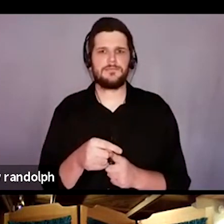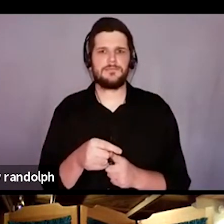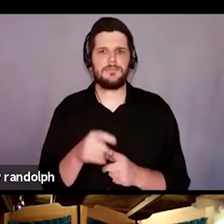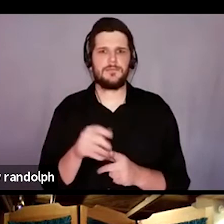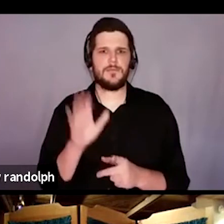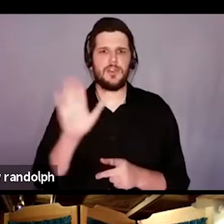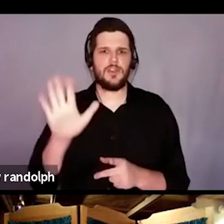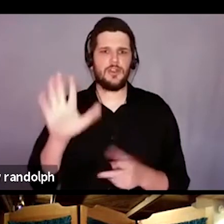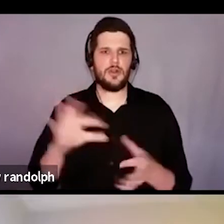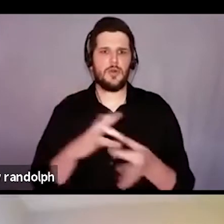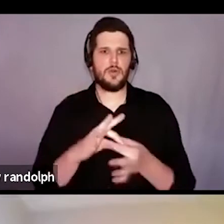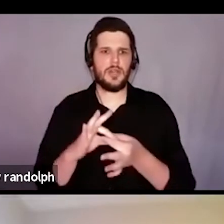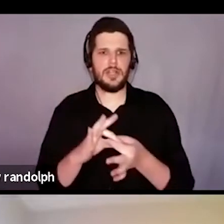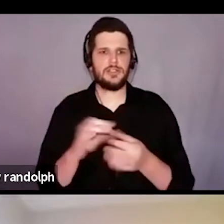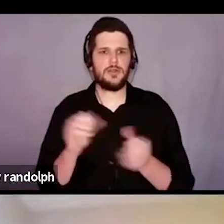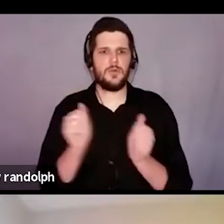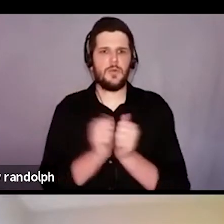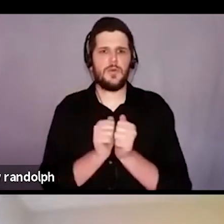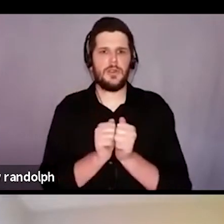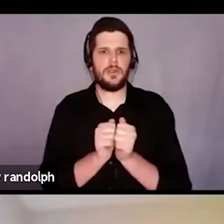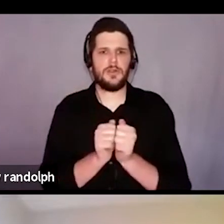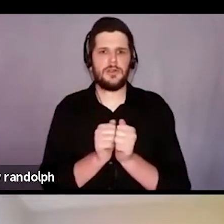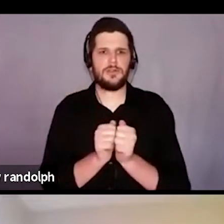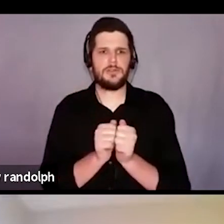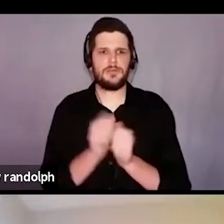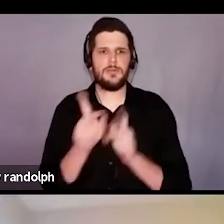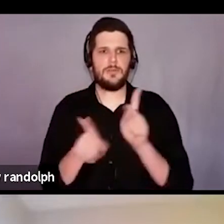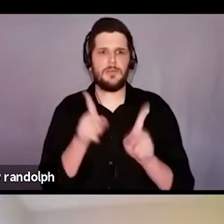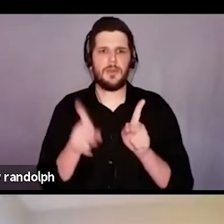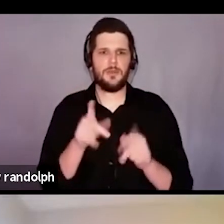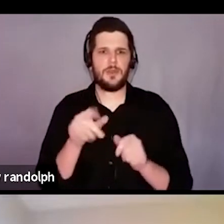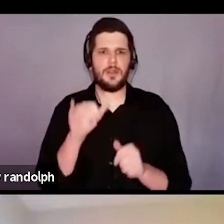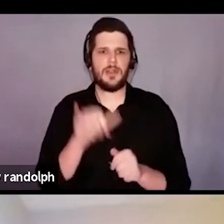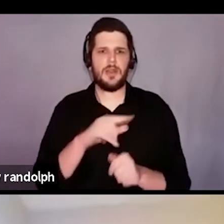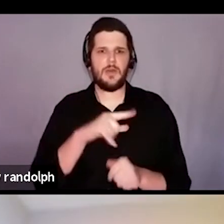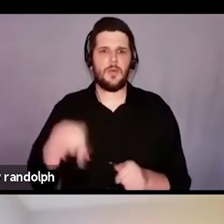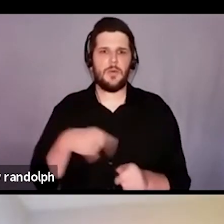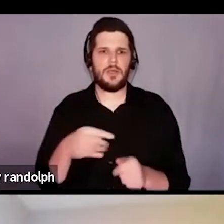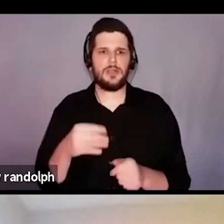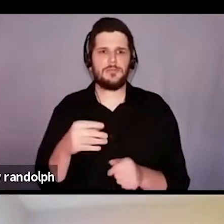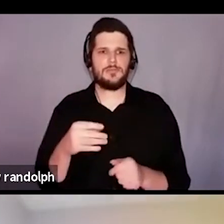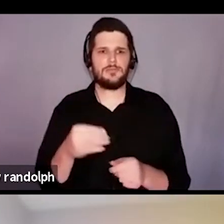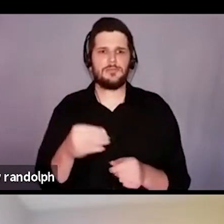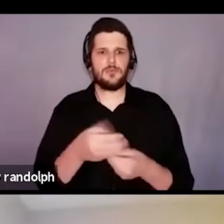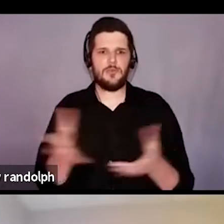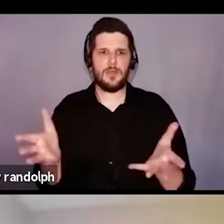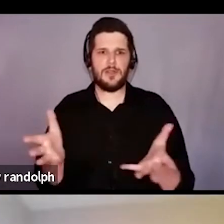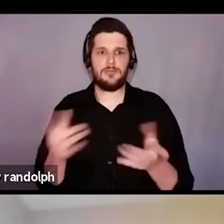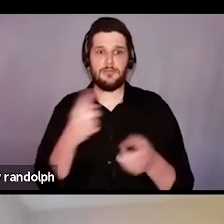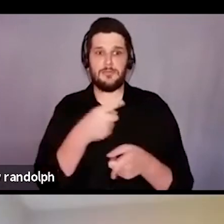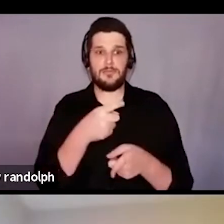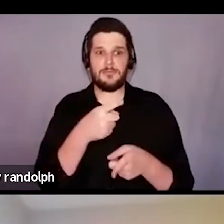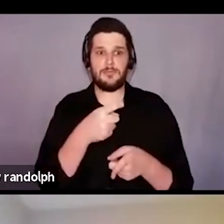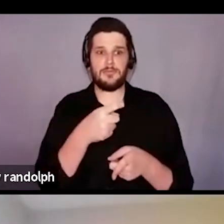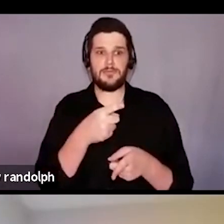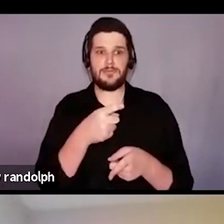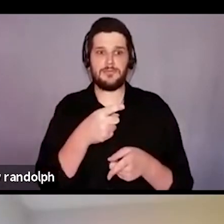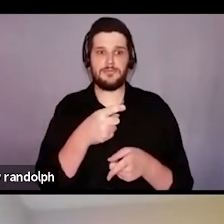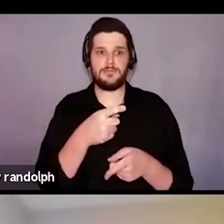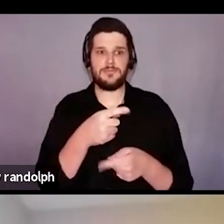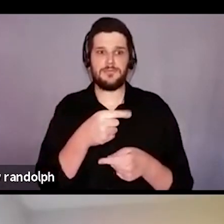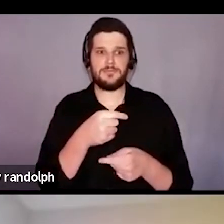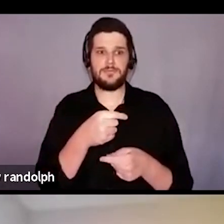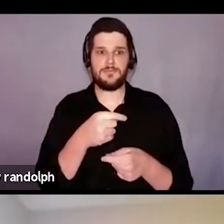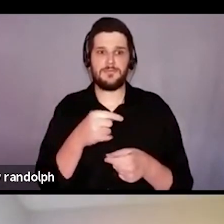their relationship with the people that we provide service to and